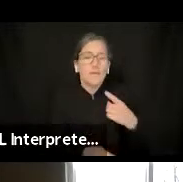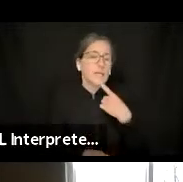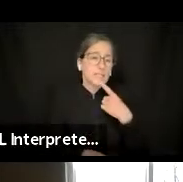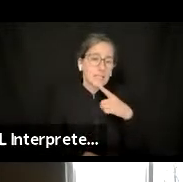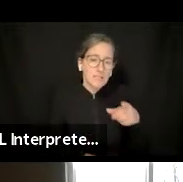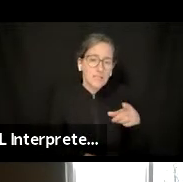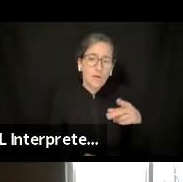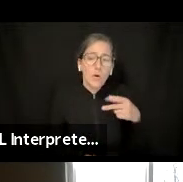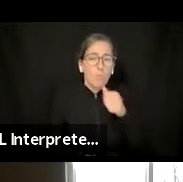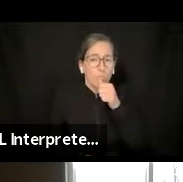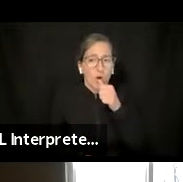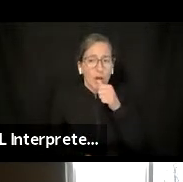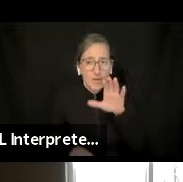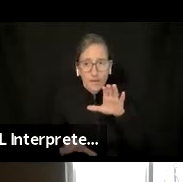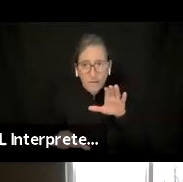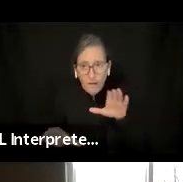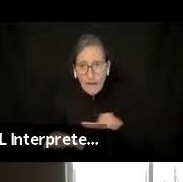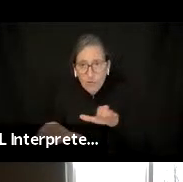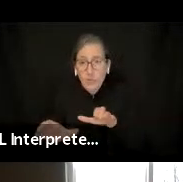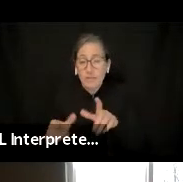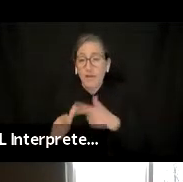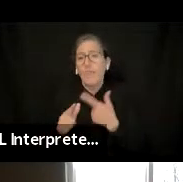or to the EEOC.